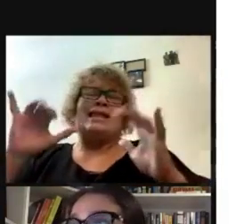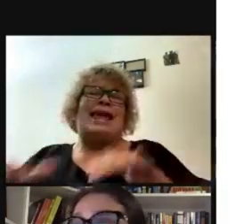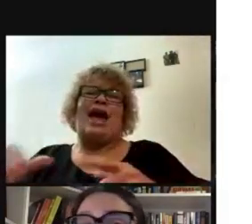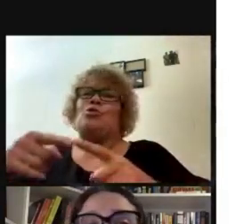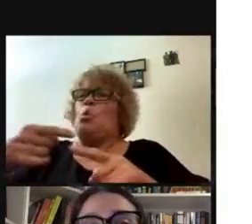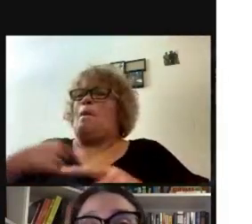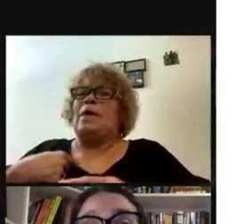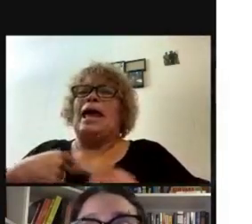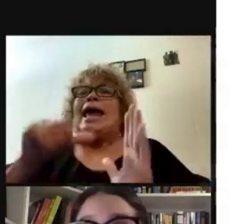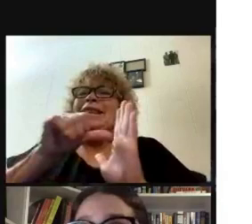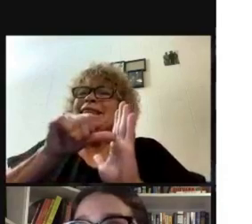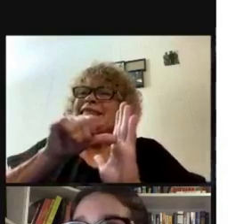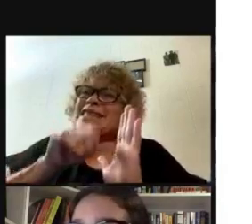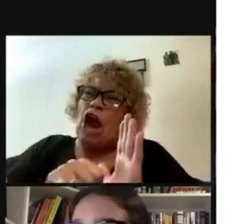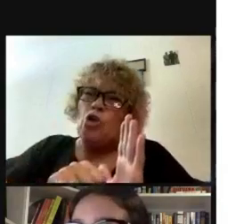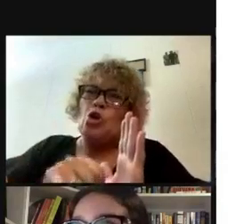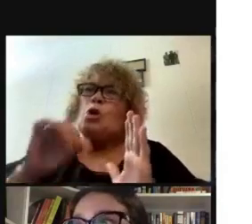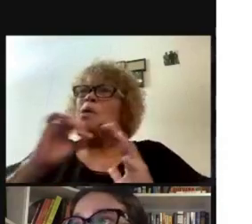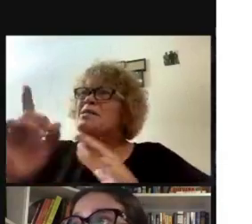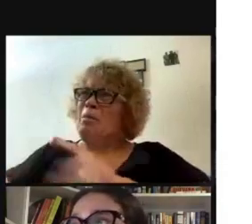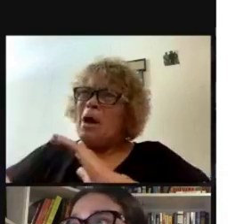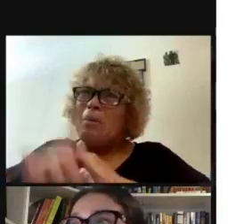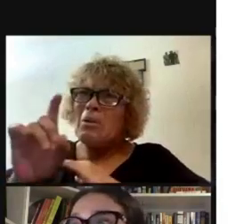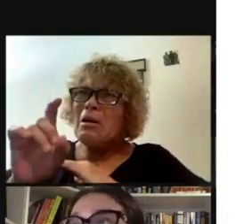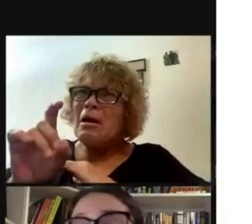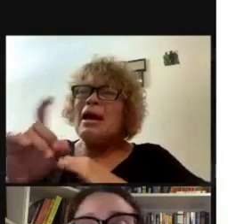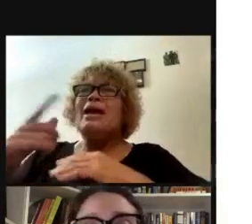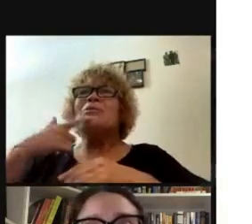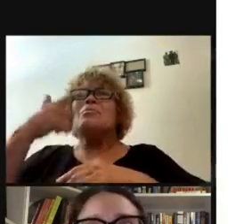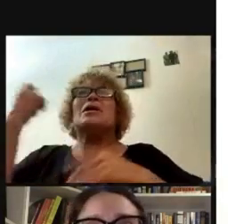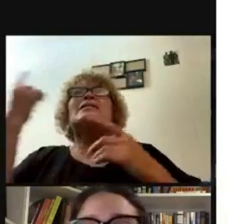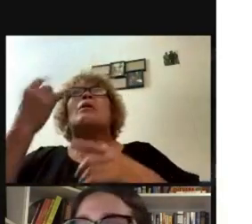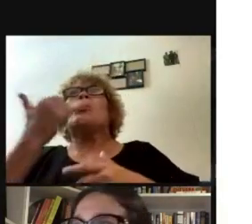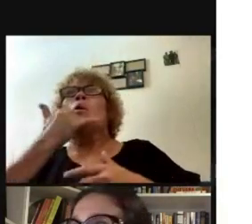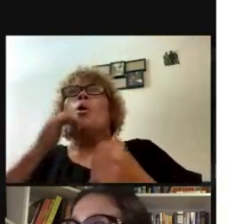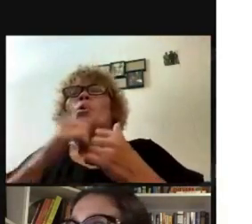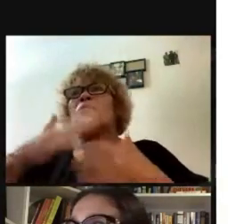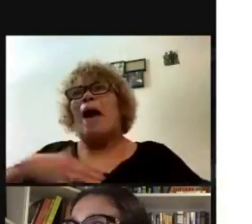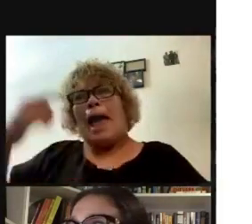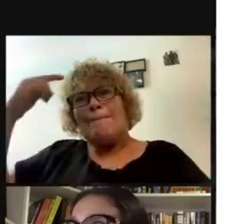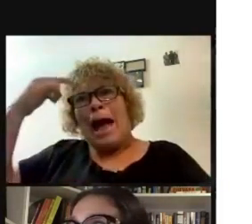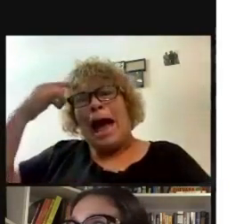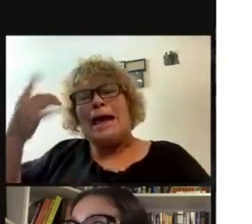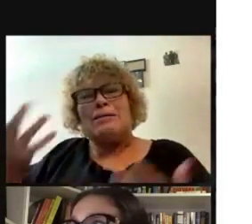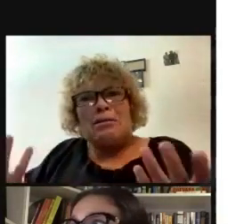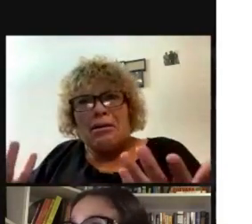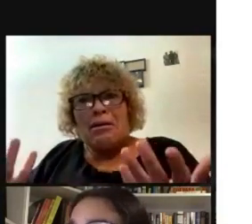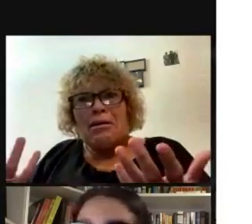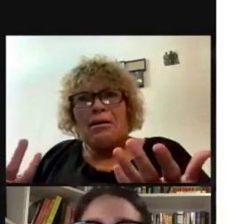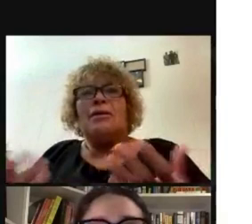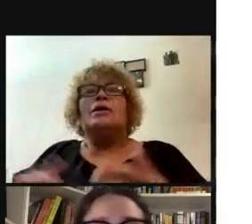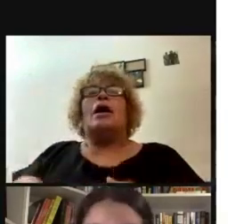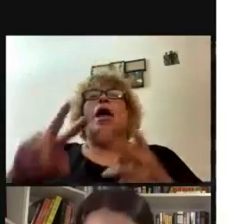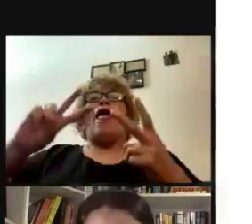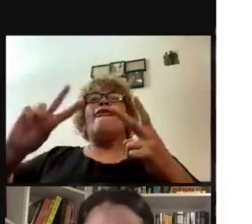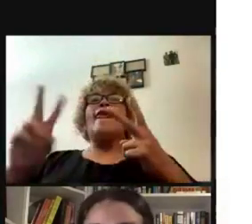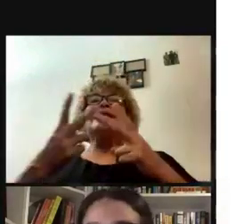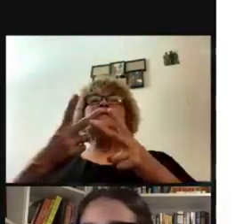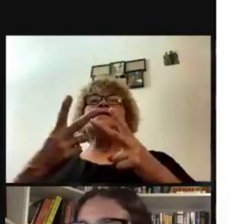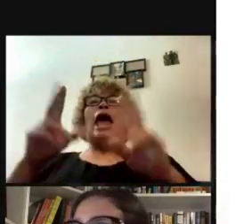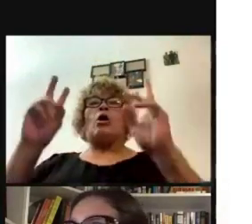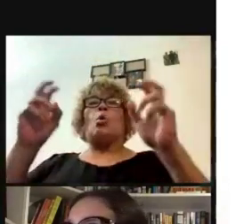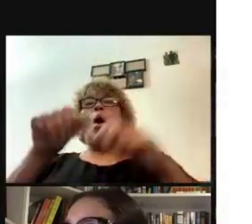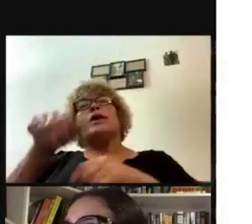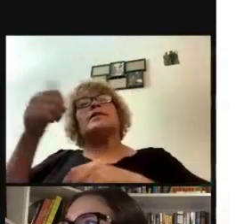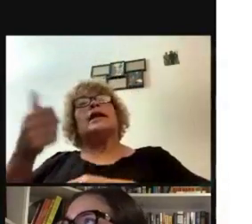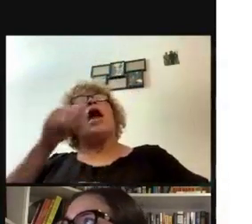The sterilization wasn't for punishment, was it? Was it because there was something wrong with my mind? The second quote is another